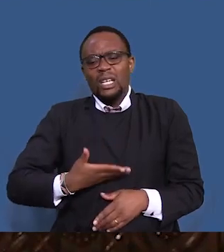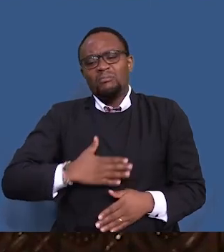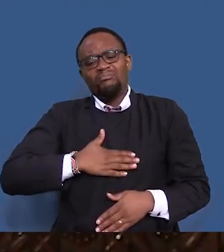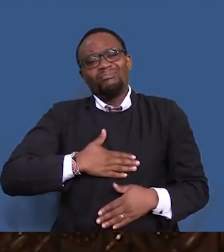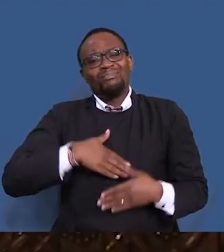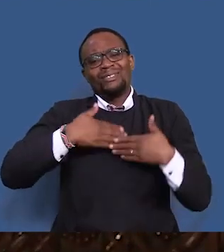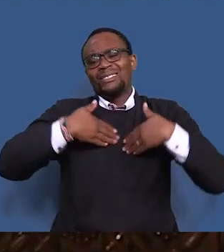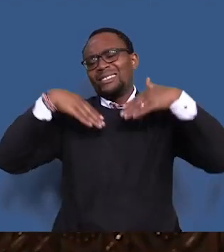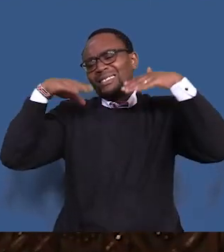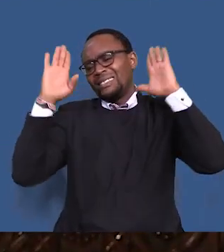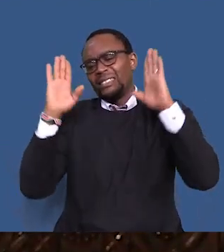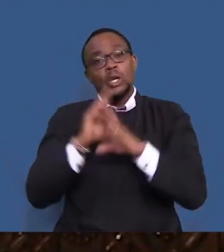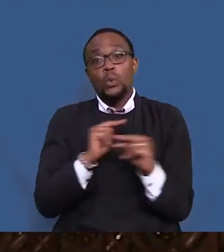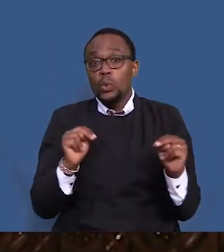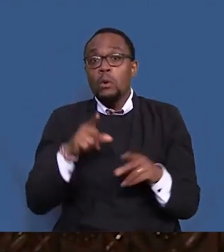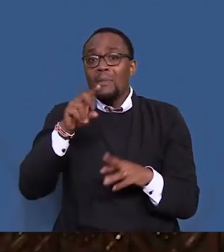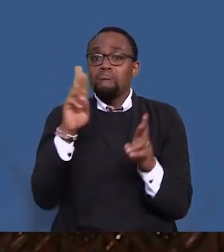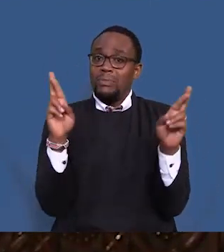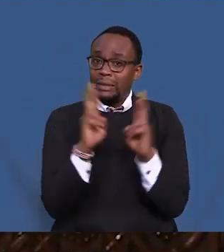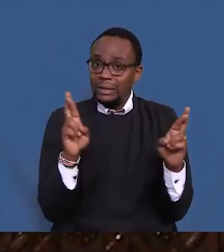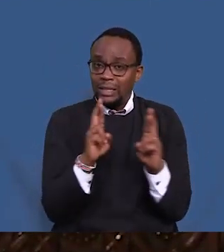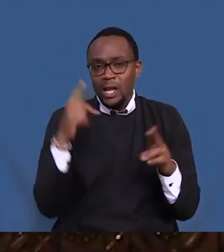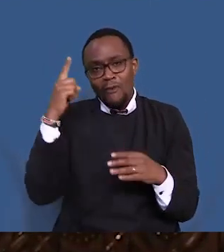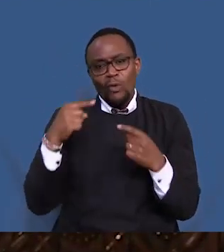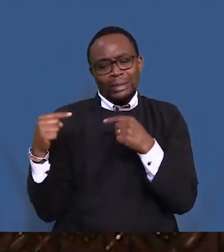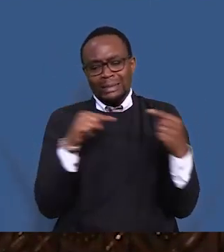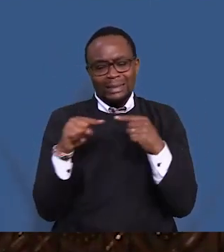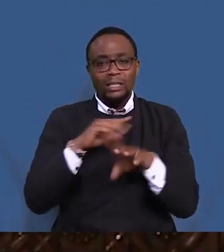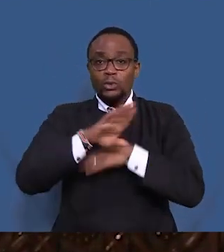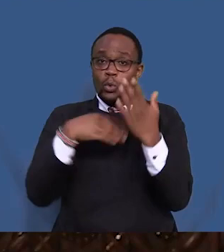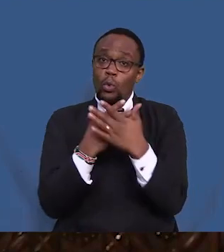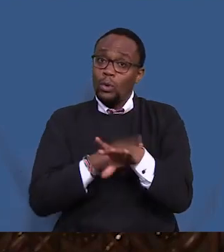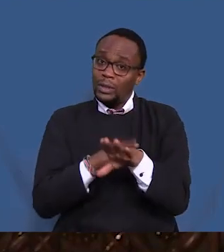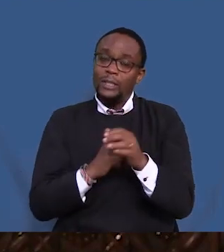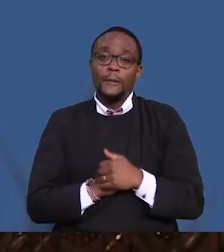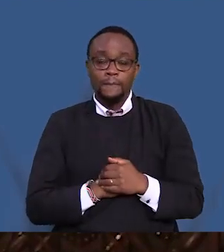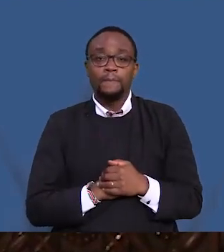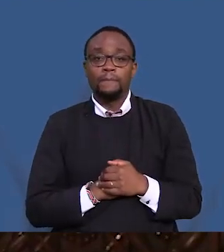discouraged. You must be prepared for conflicts at all times.